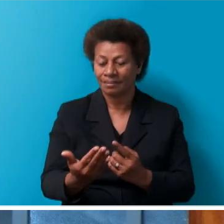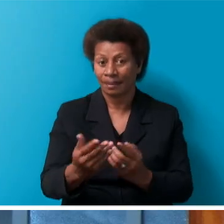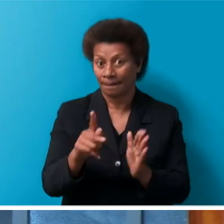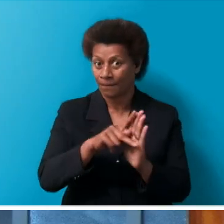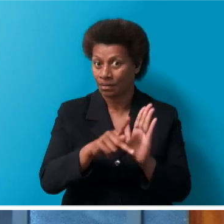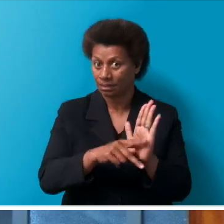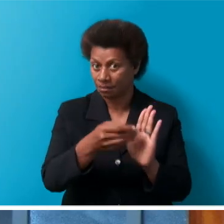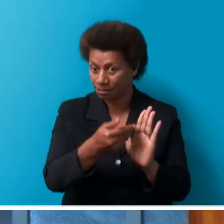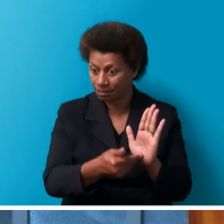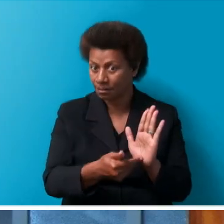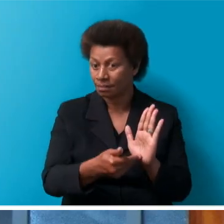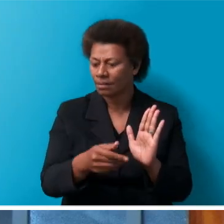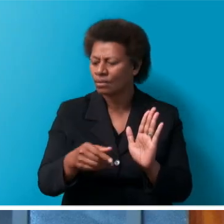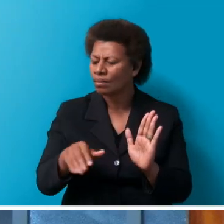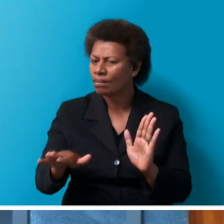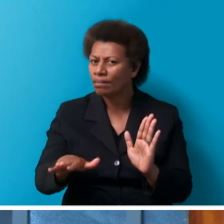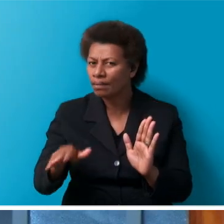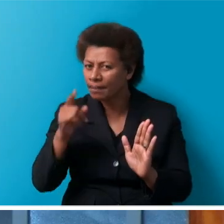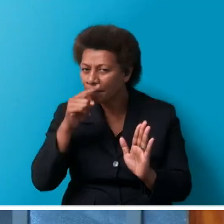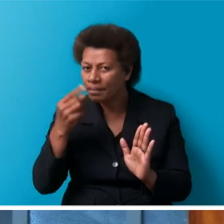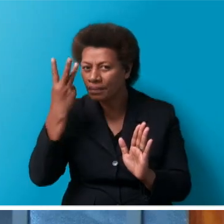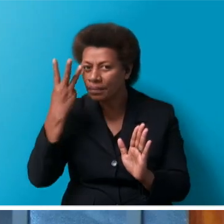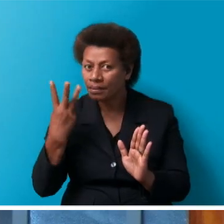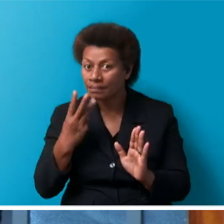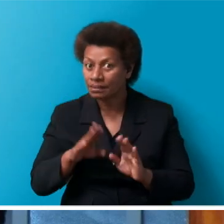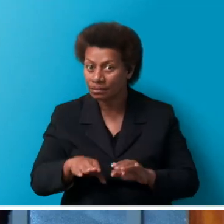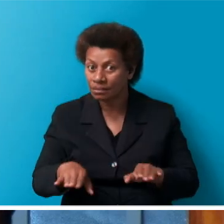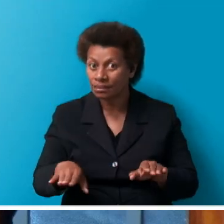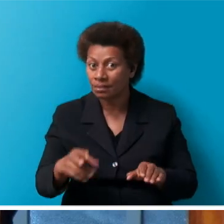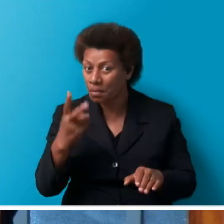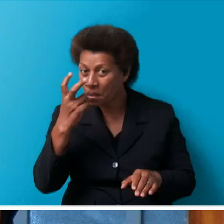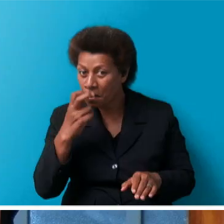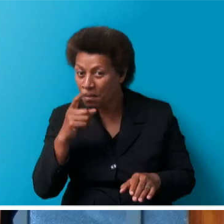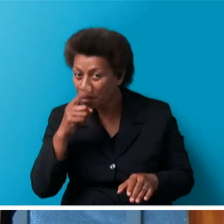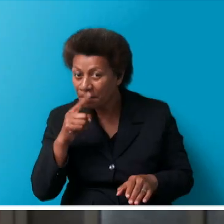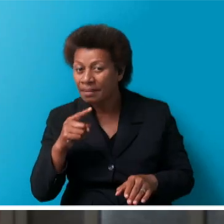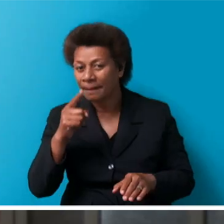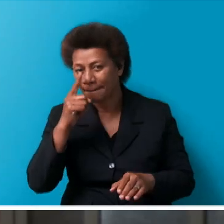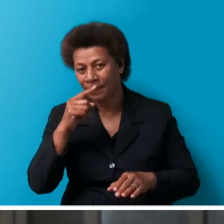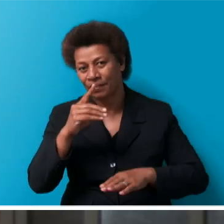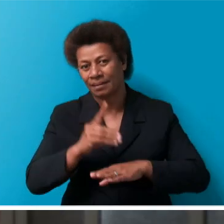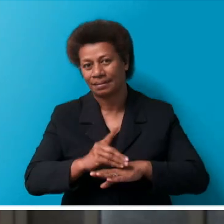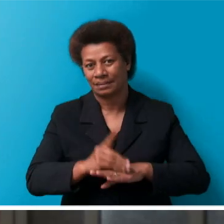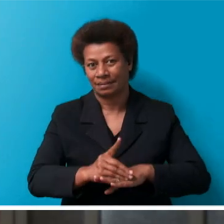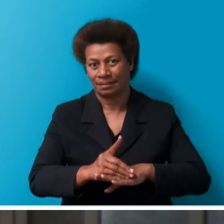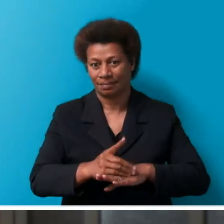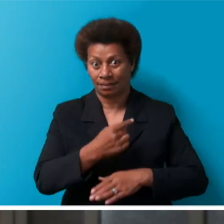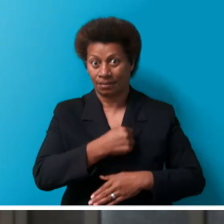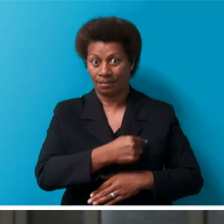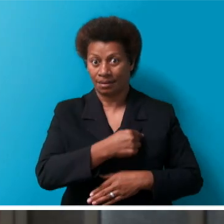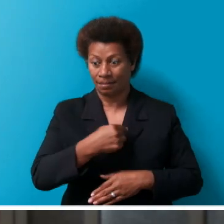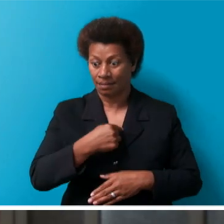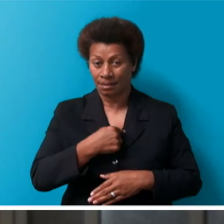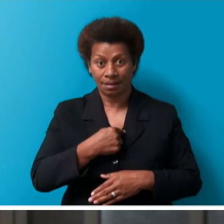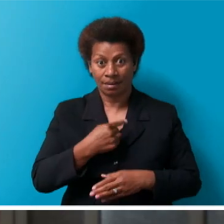that support vulnerable population, including women, children, the elderly, and the persons with disability. The commitment is evident in the